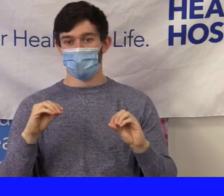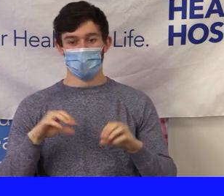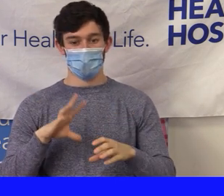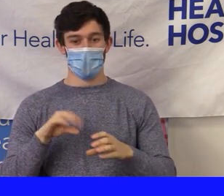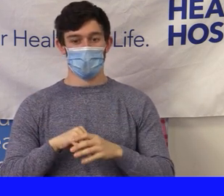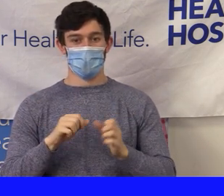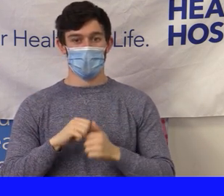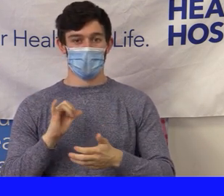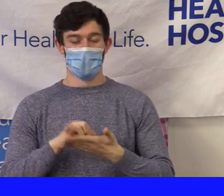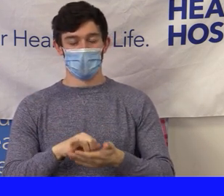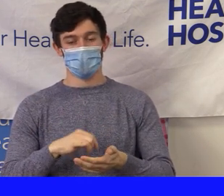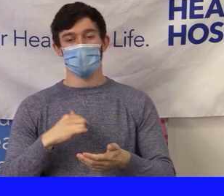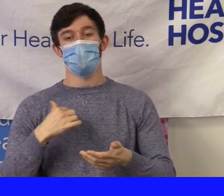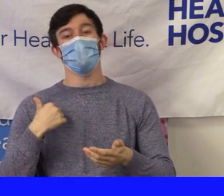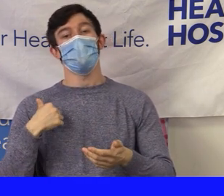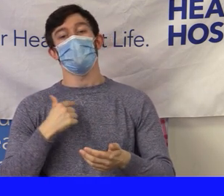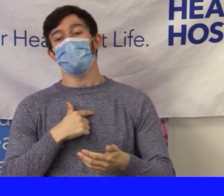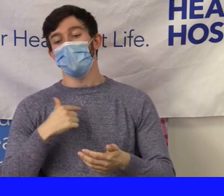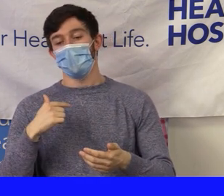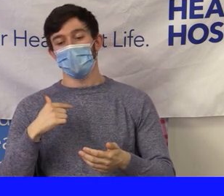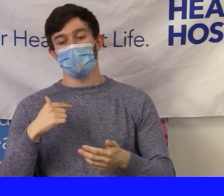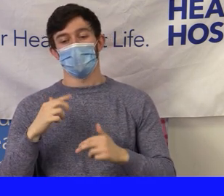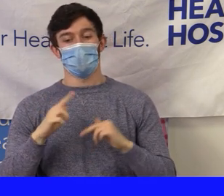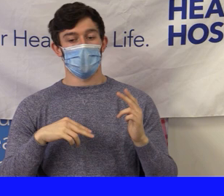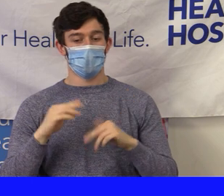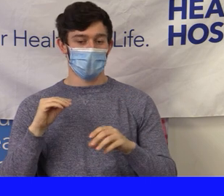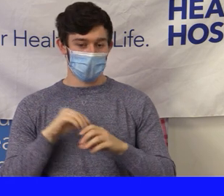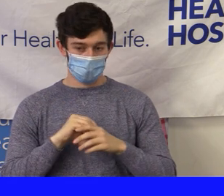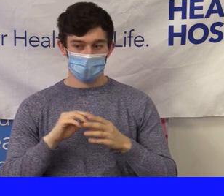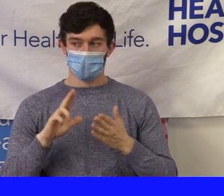we built into the contract